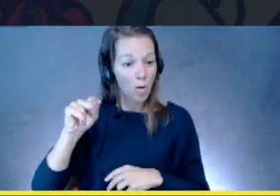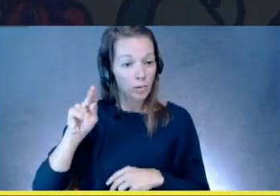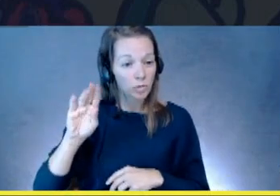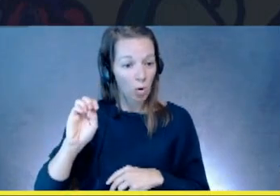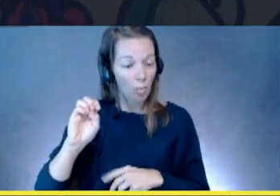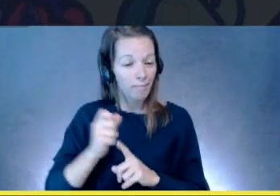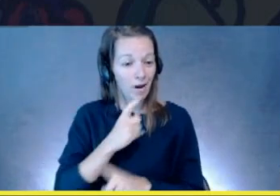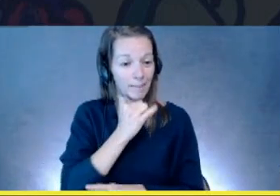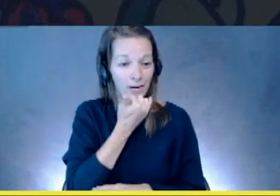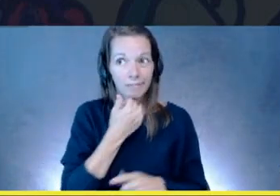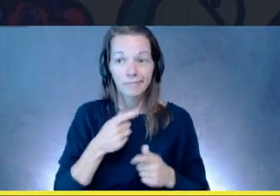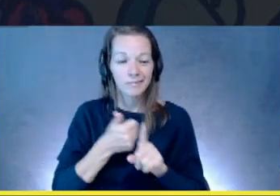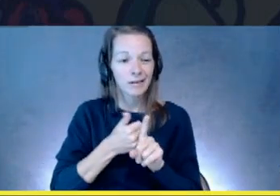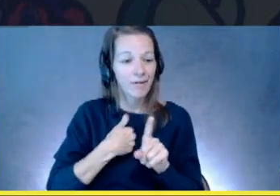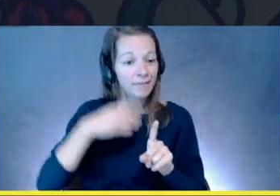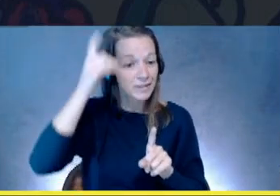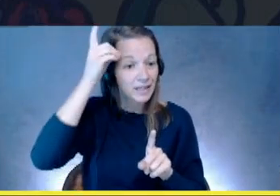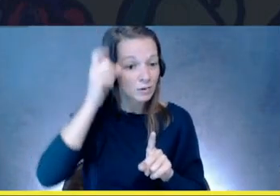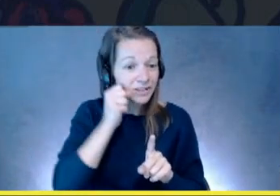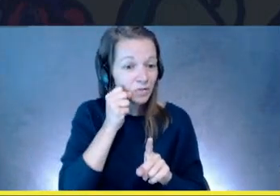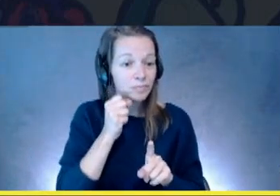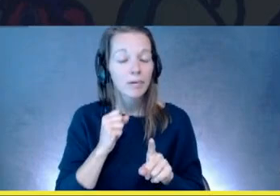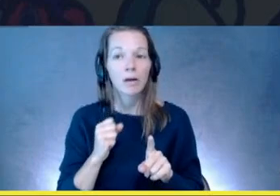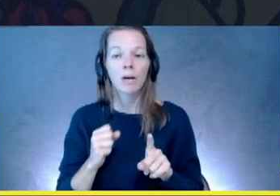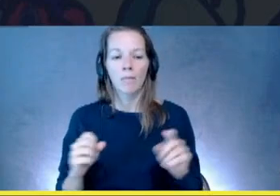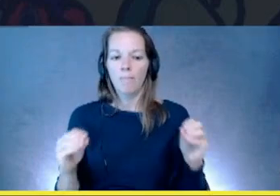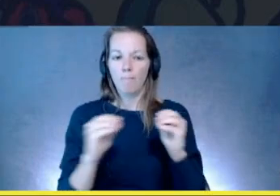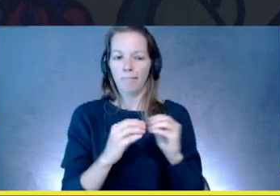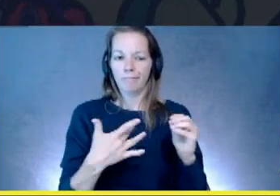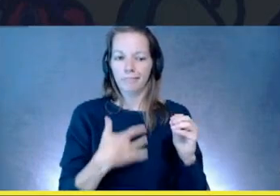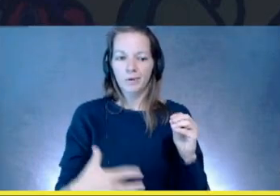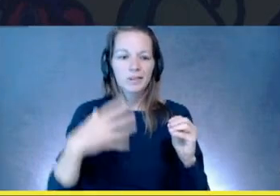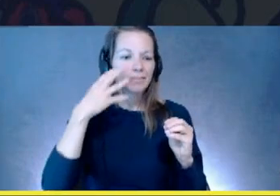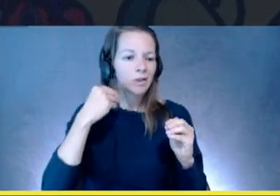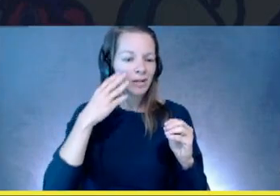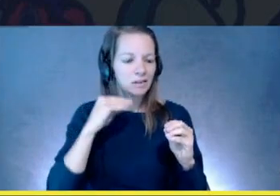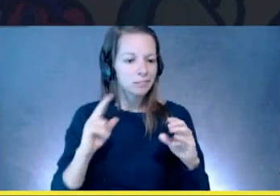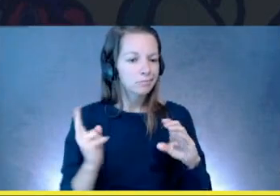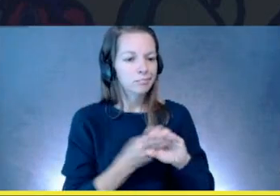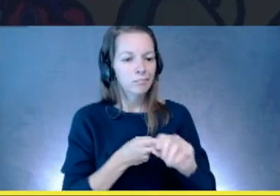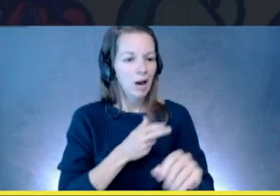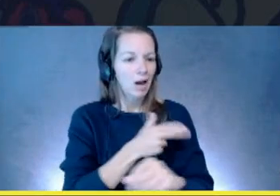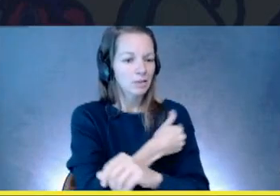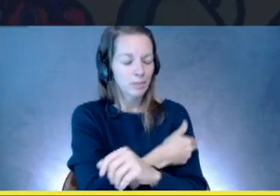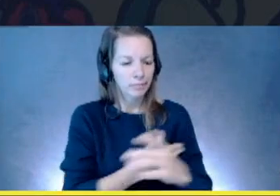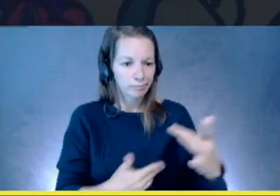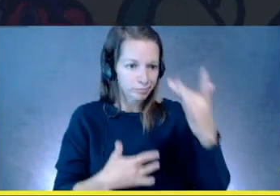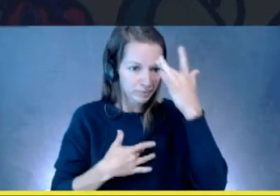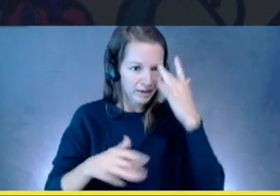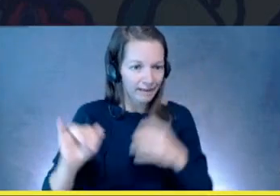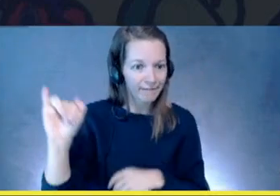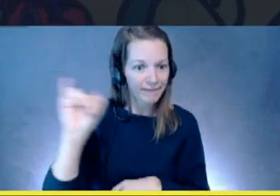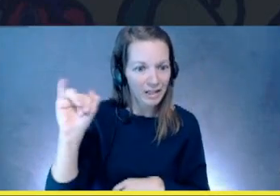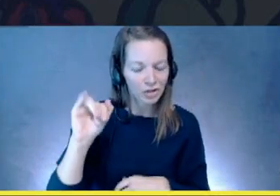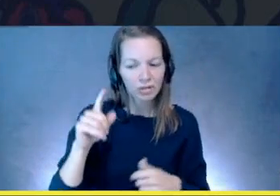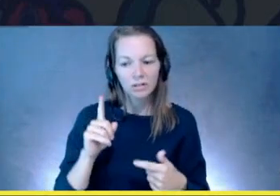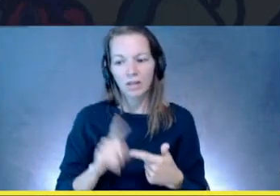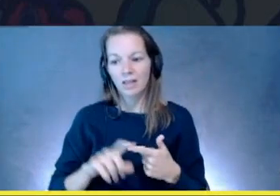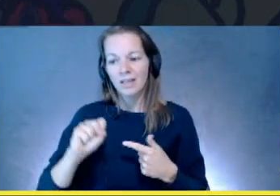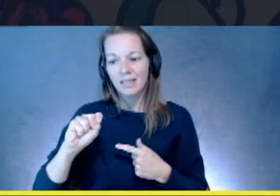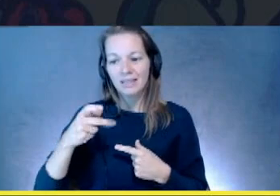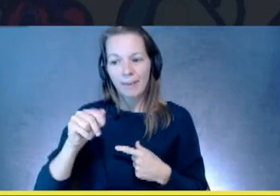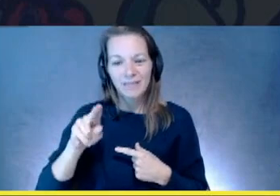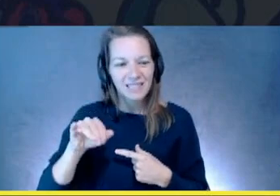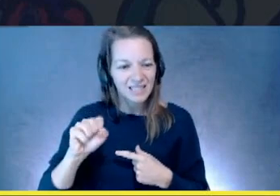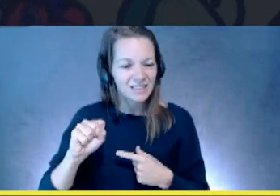patients with Down syndrome, are much more likely to experience hospital-acquired infections, pressure ulcers, sepsis. So